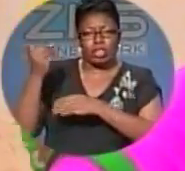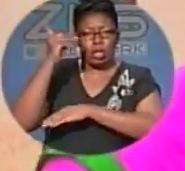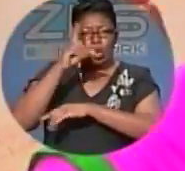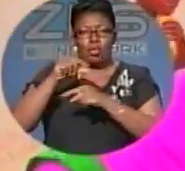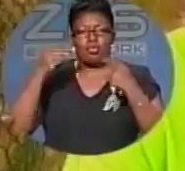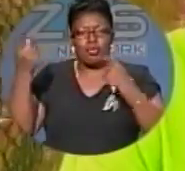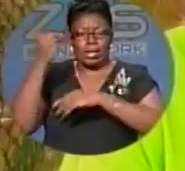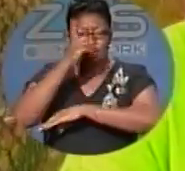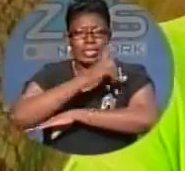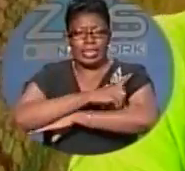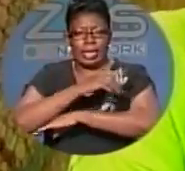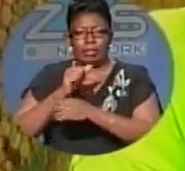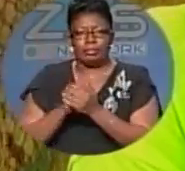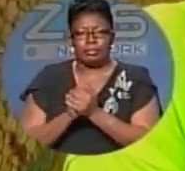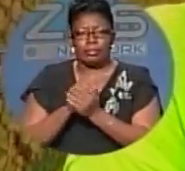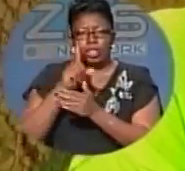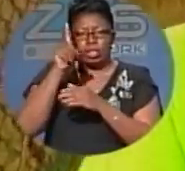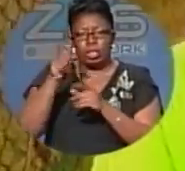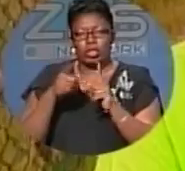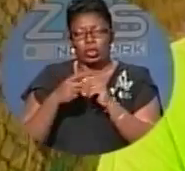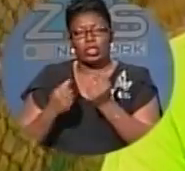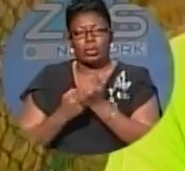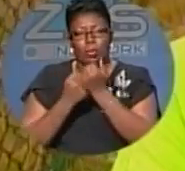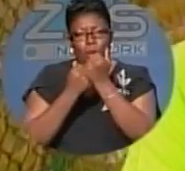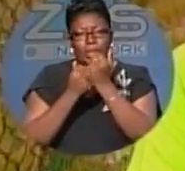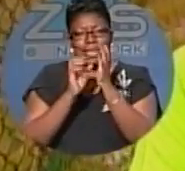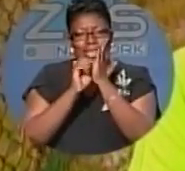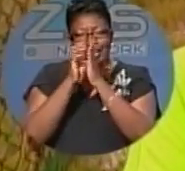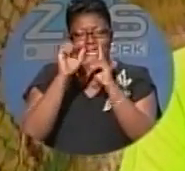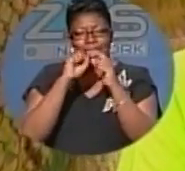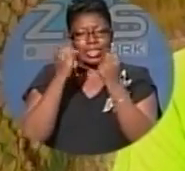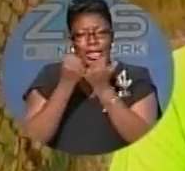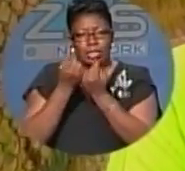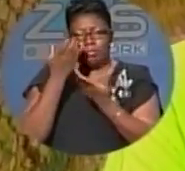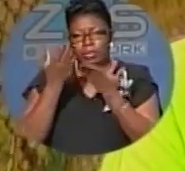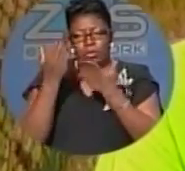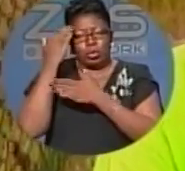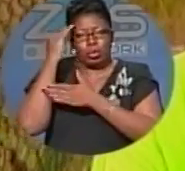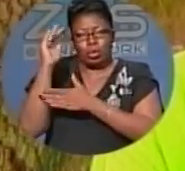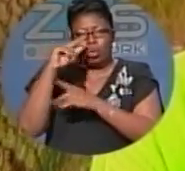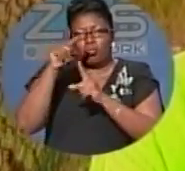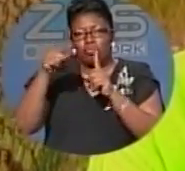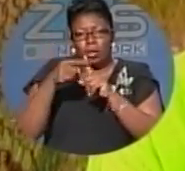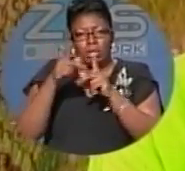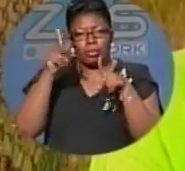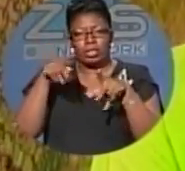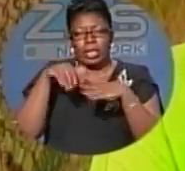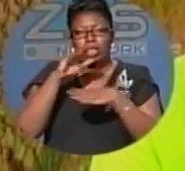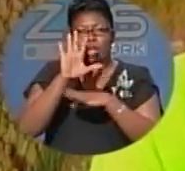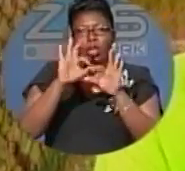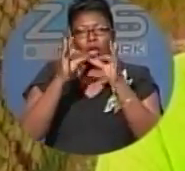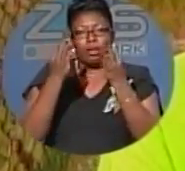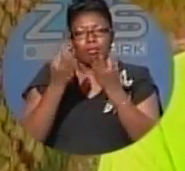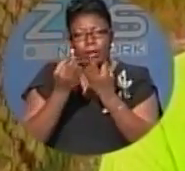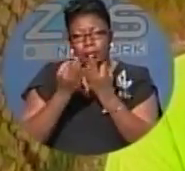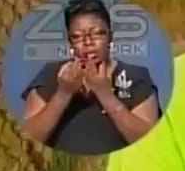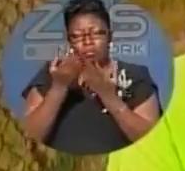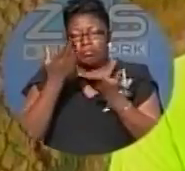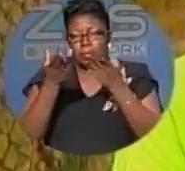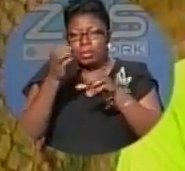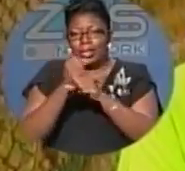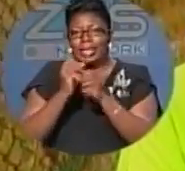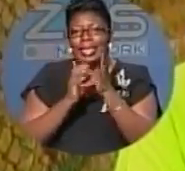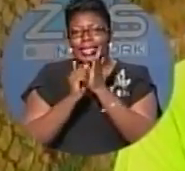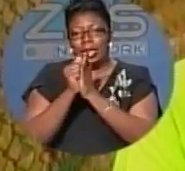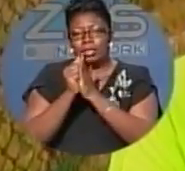Great day. You need to support your Cancer Society because you never know when somebody in your family is going to get cancer, and you're going to need everybody's support.